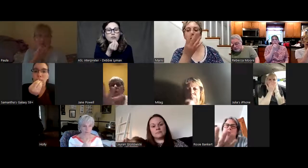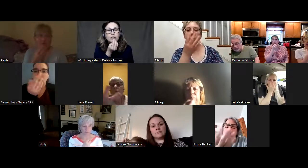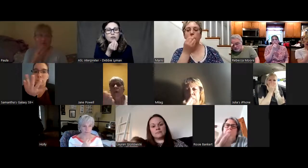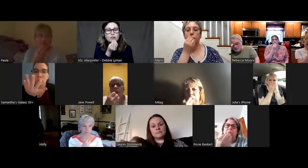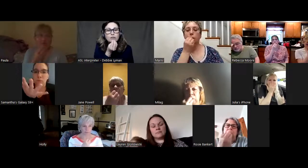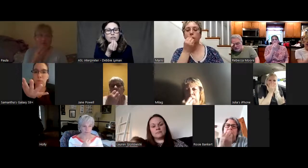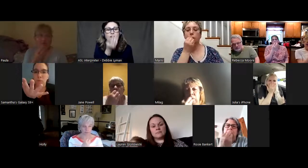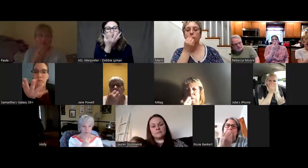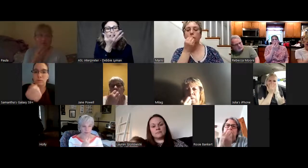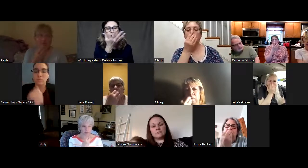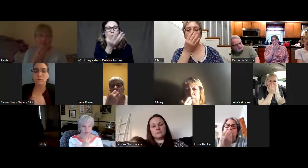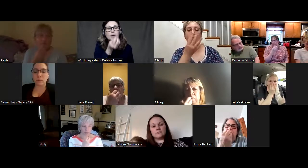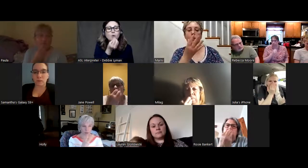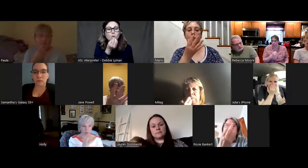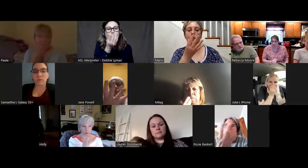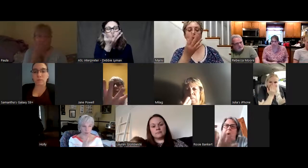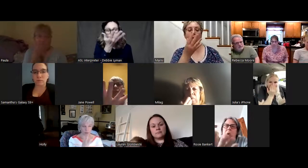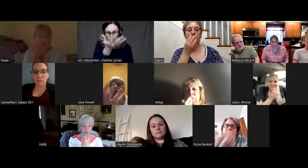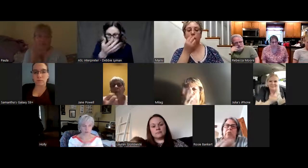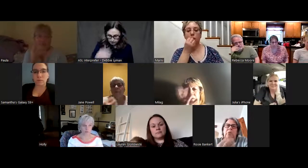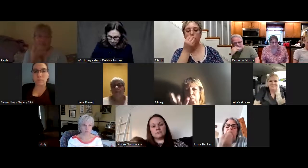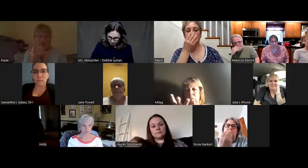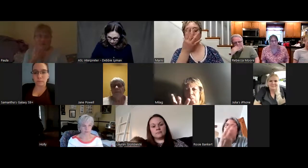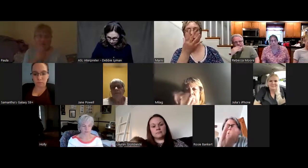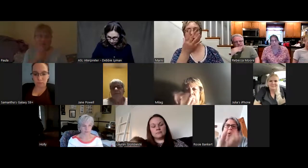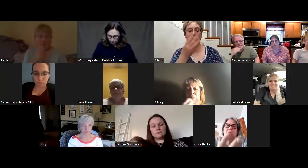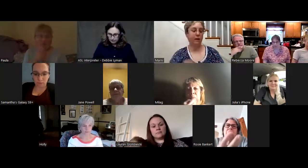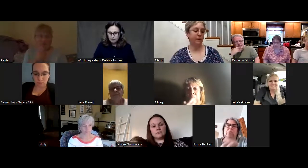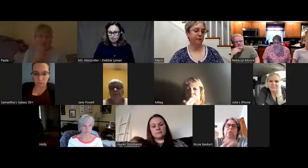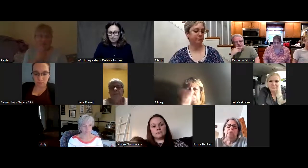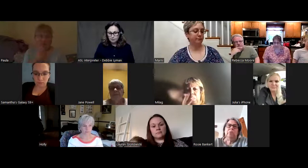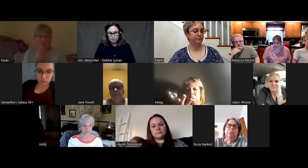so they're closed and then they open. Okay.